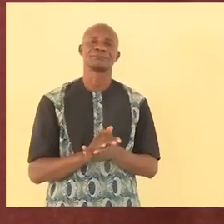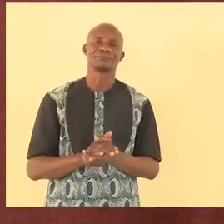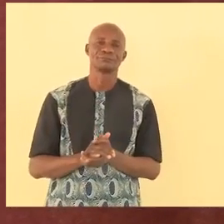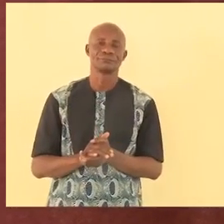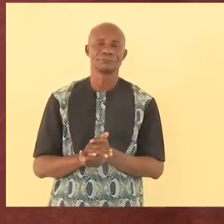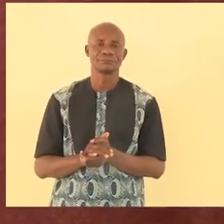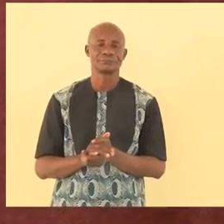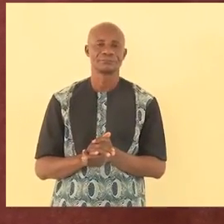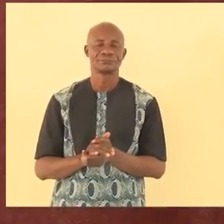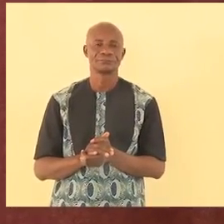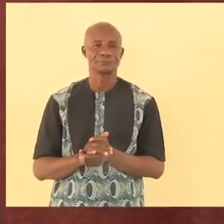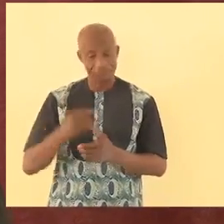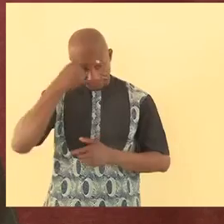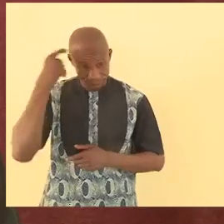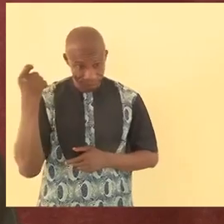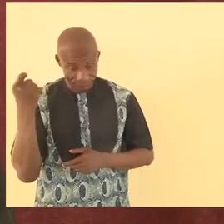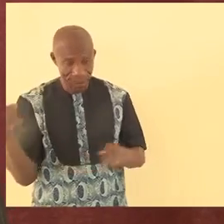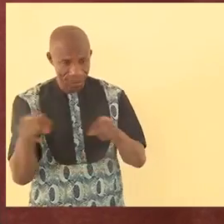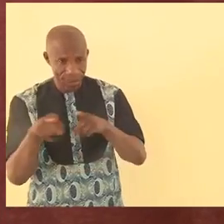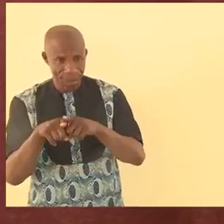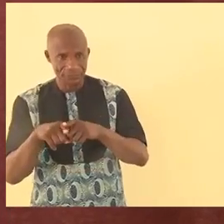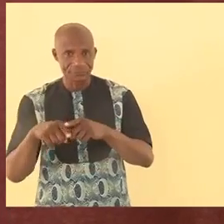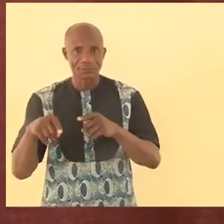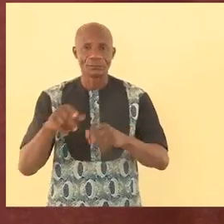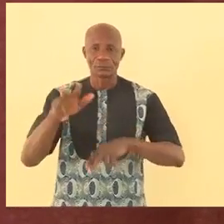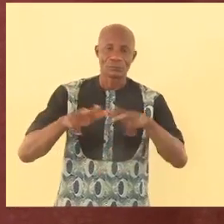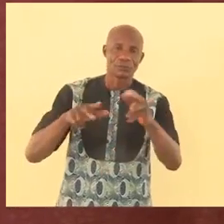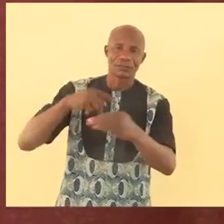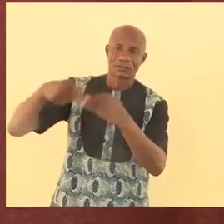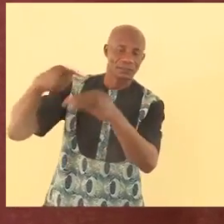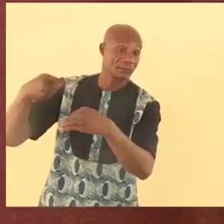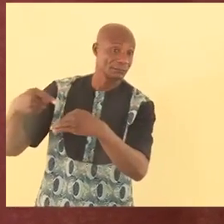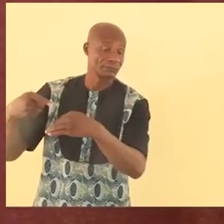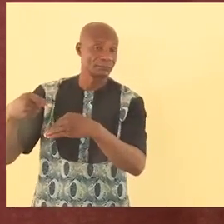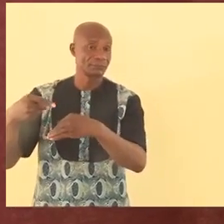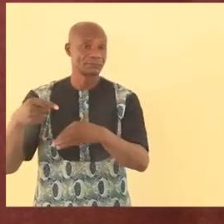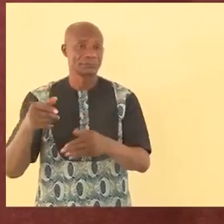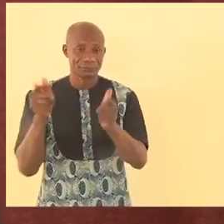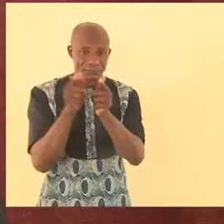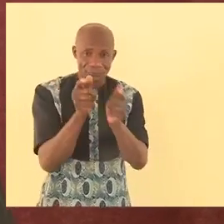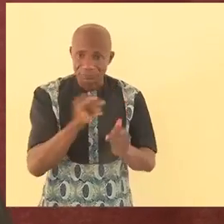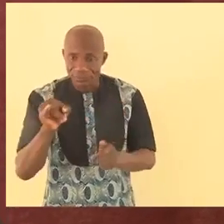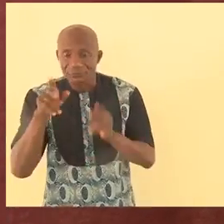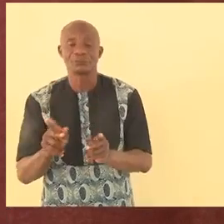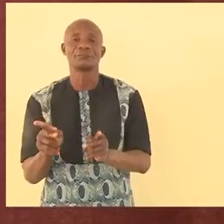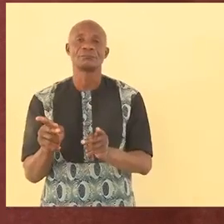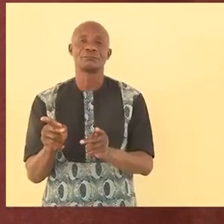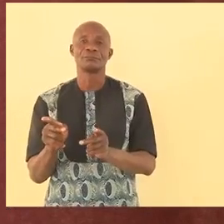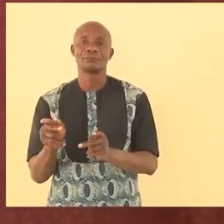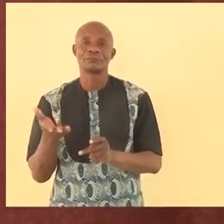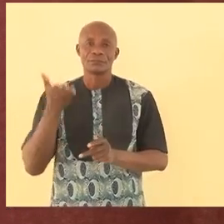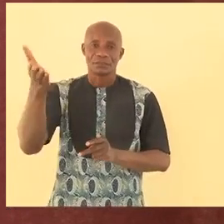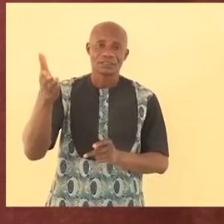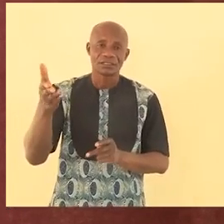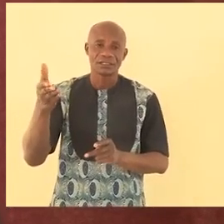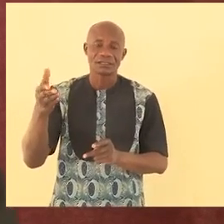They have. Okay. But there was no difference. Because as we were moving around Germany and meeting people,